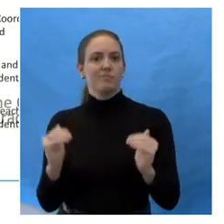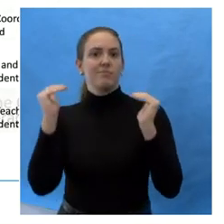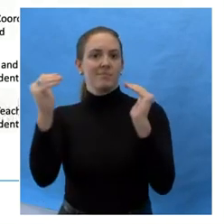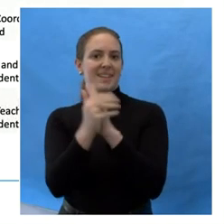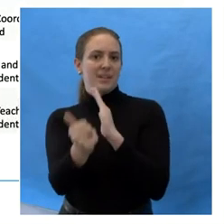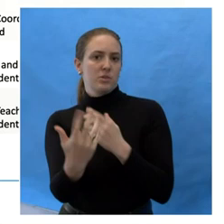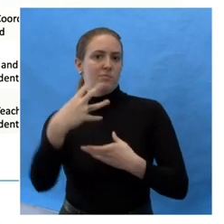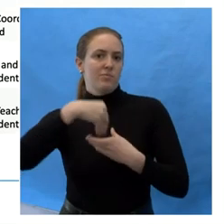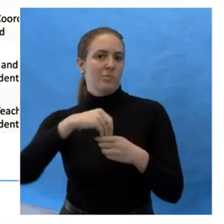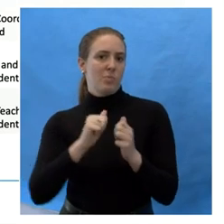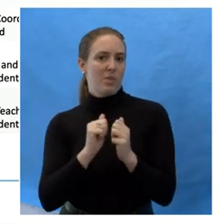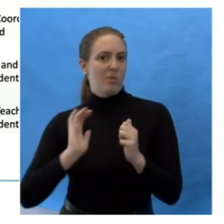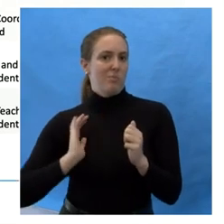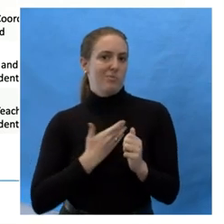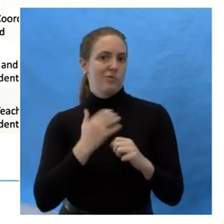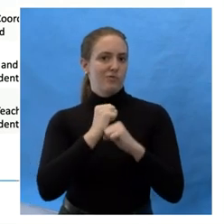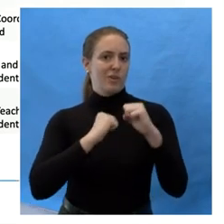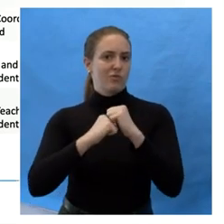please.